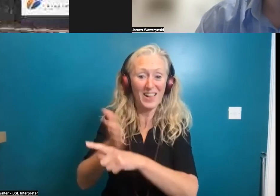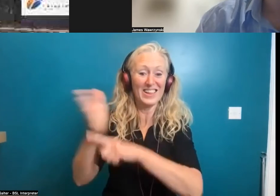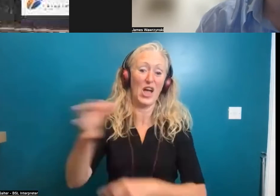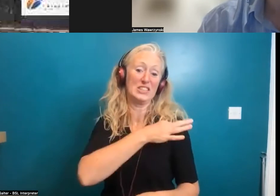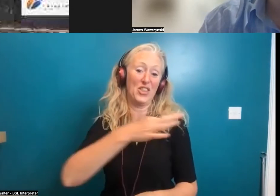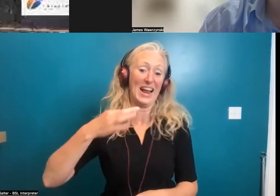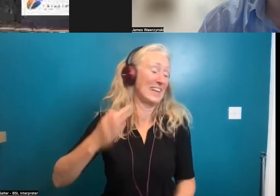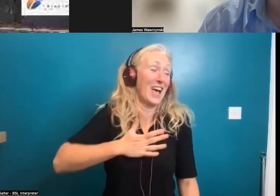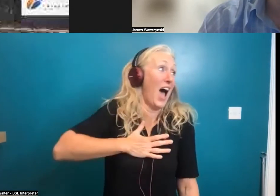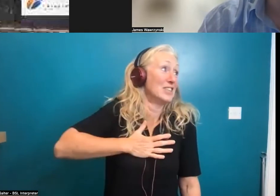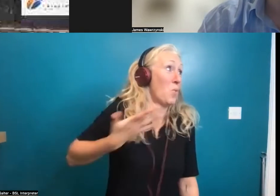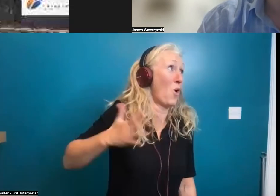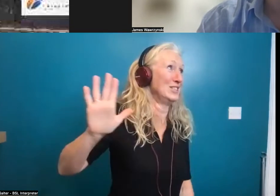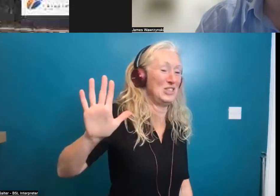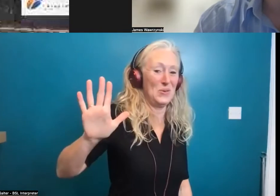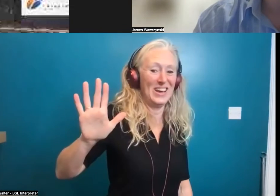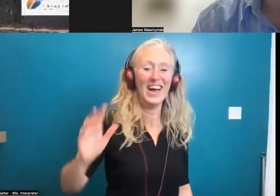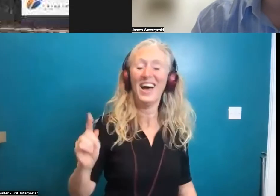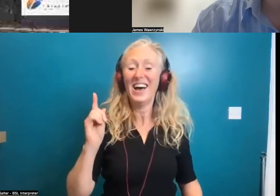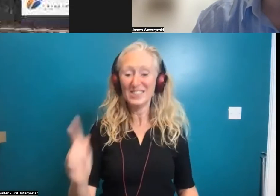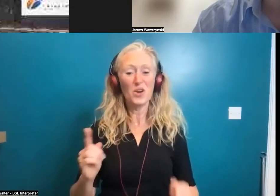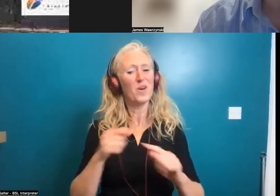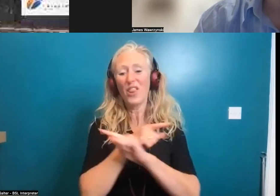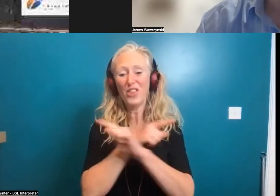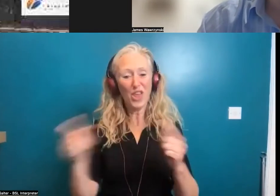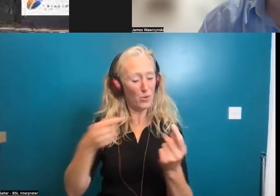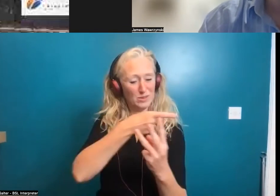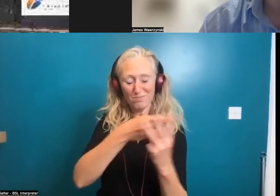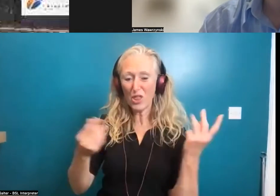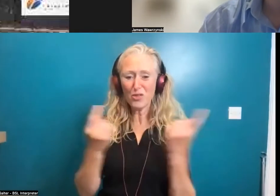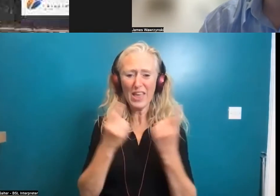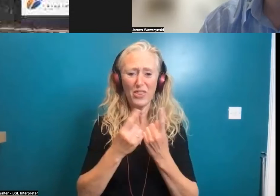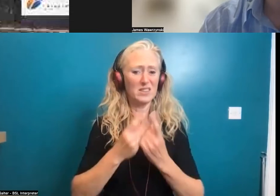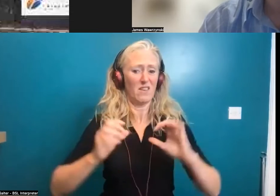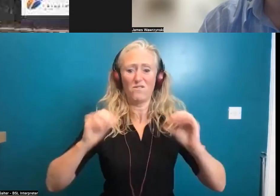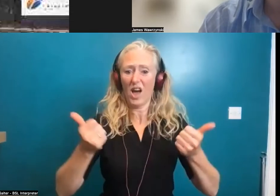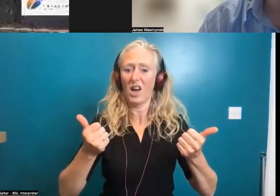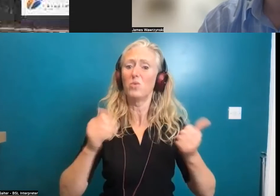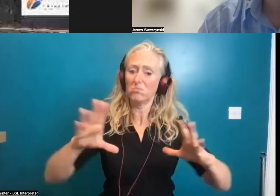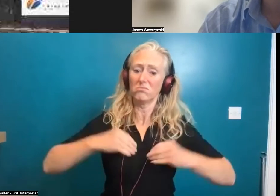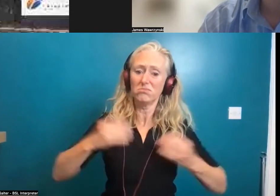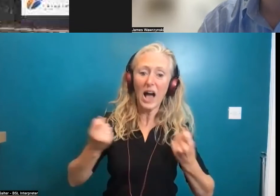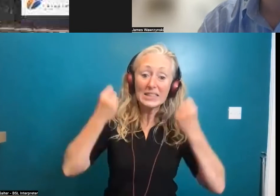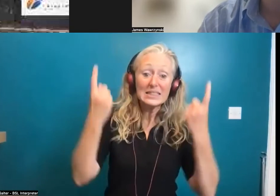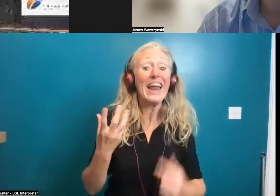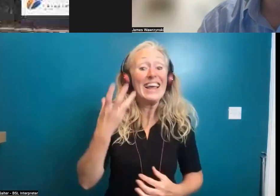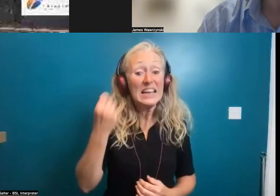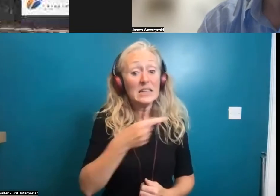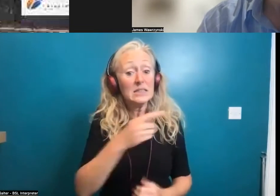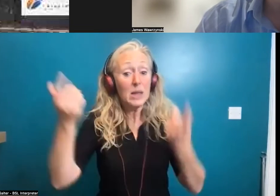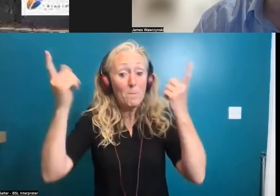are reasonable, and that's why everyone's different. So some people will benefit from being in a natural history study and others